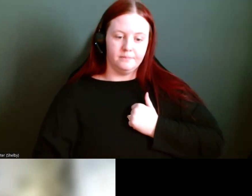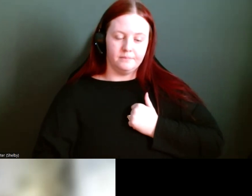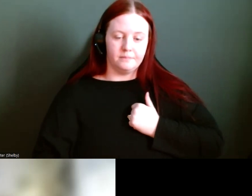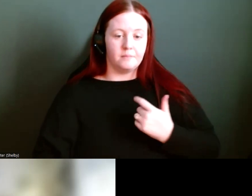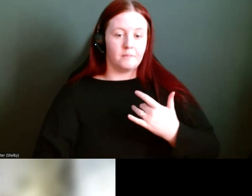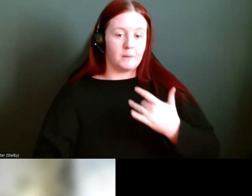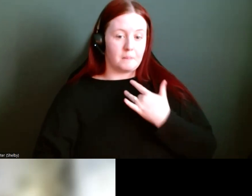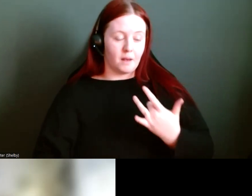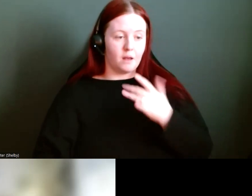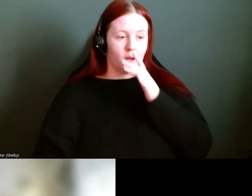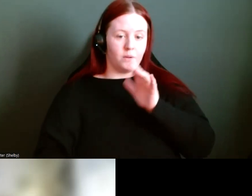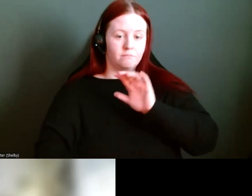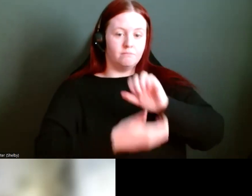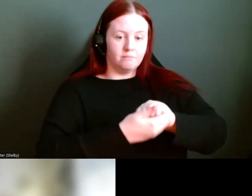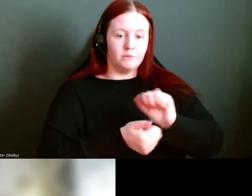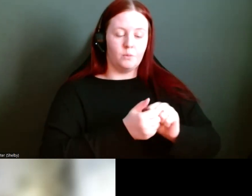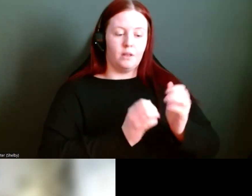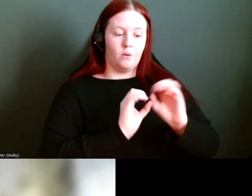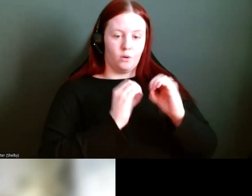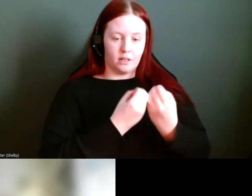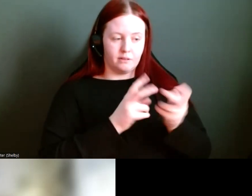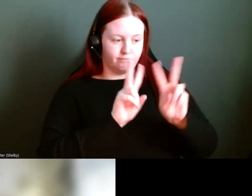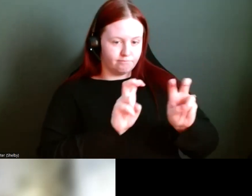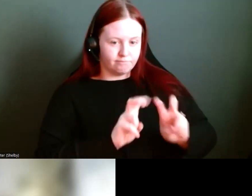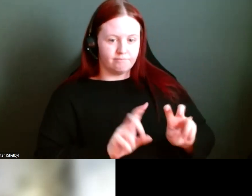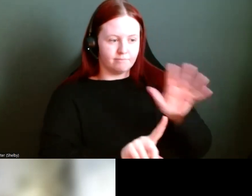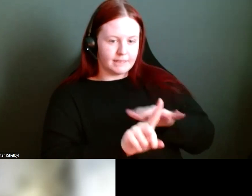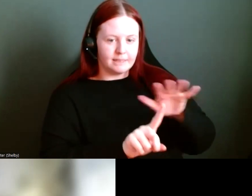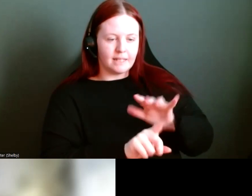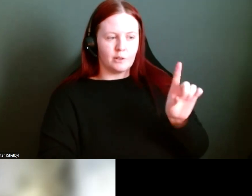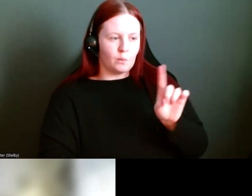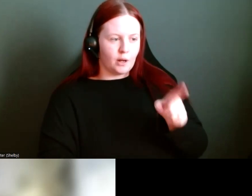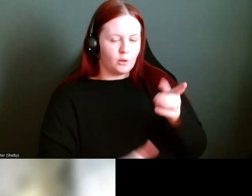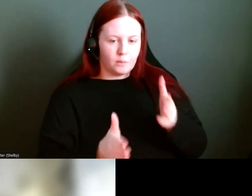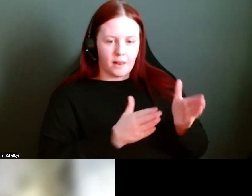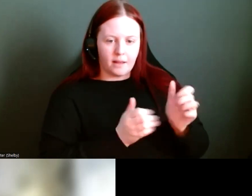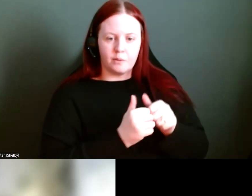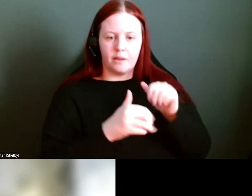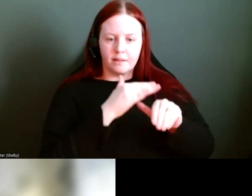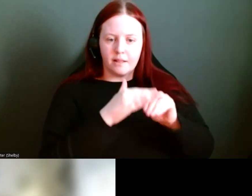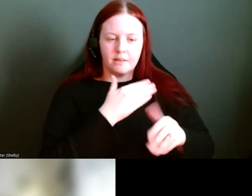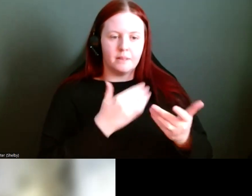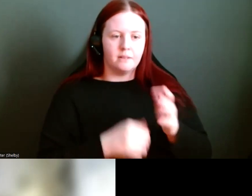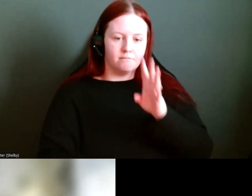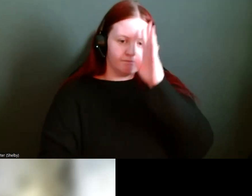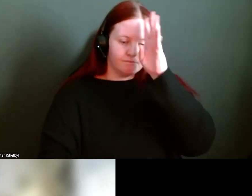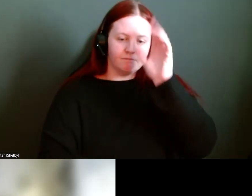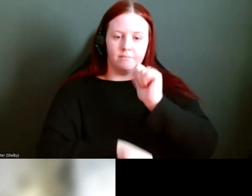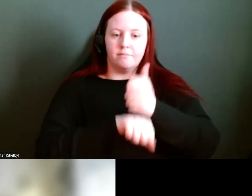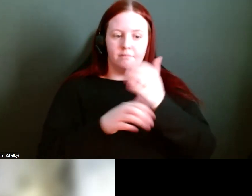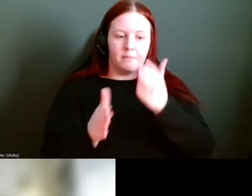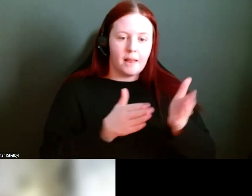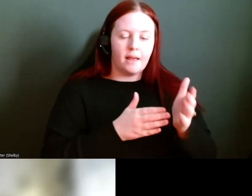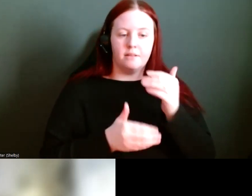they are on accessibility, developing accessibility plans, developing progress